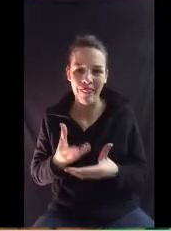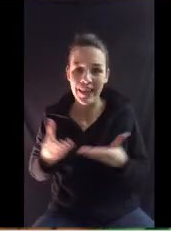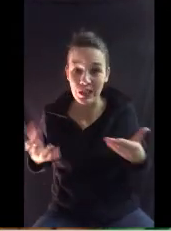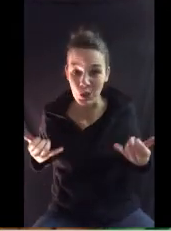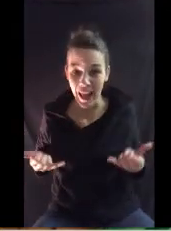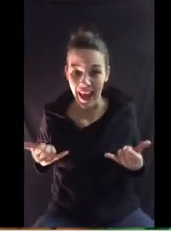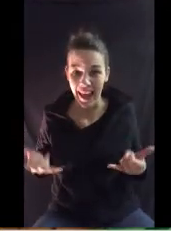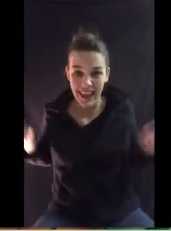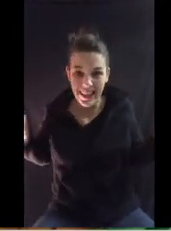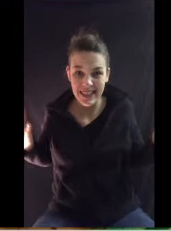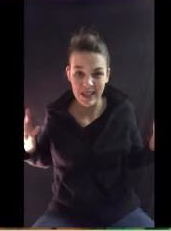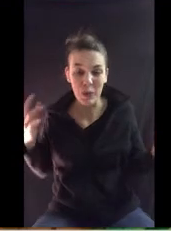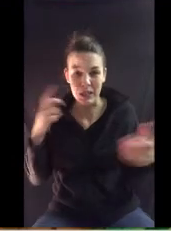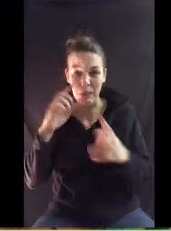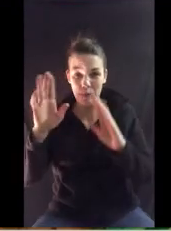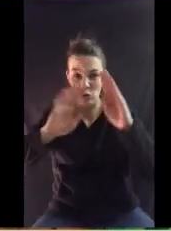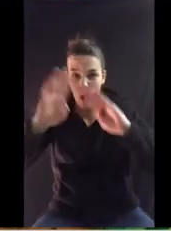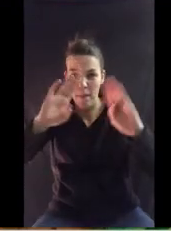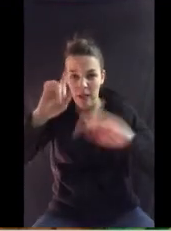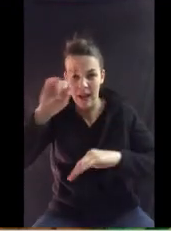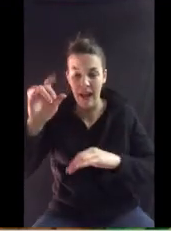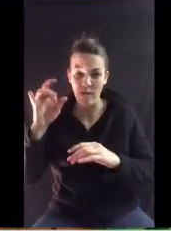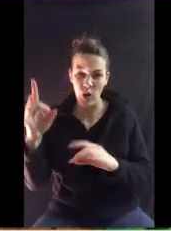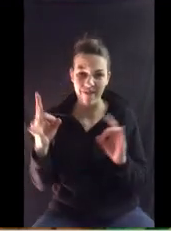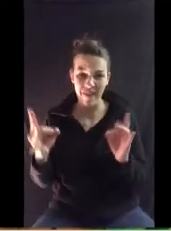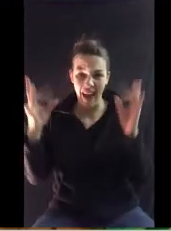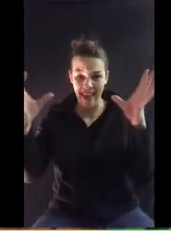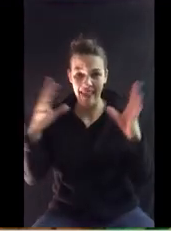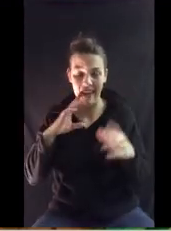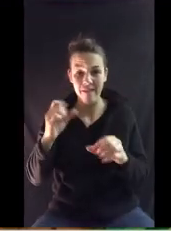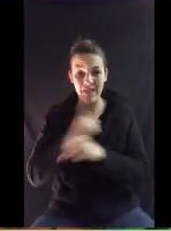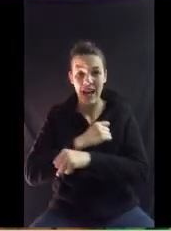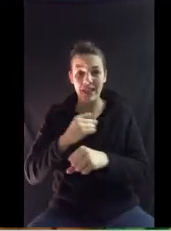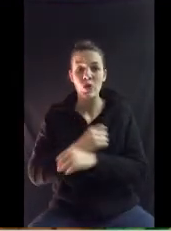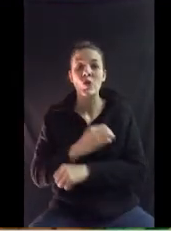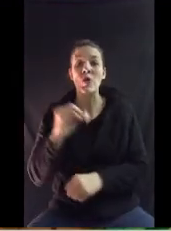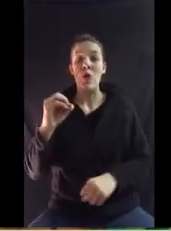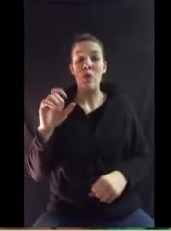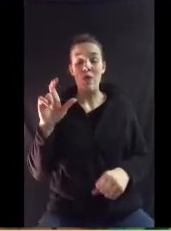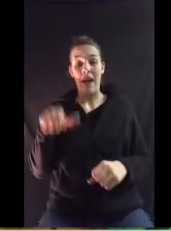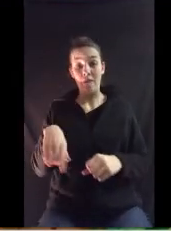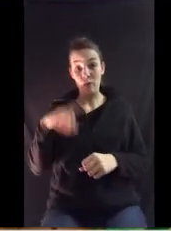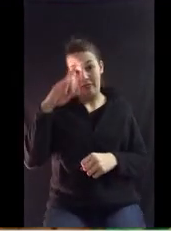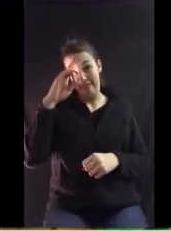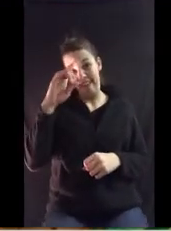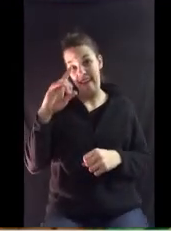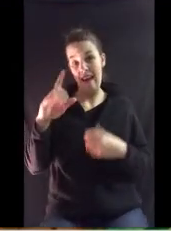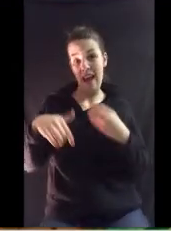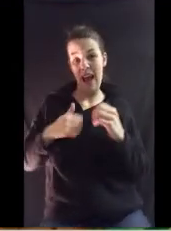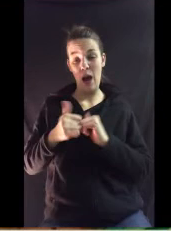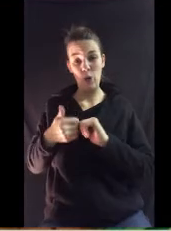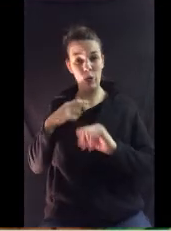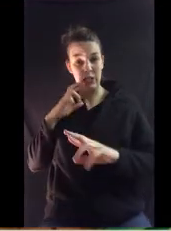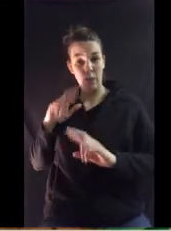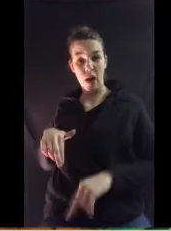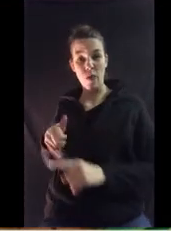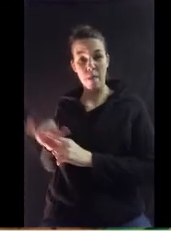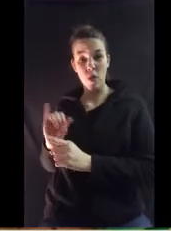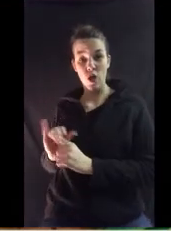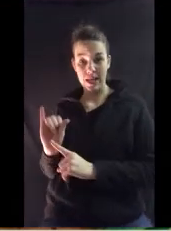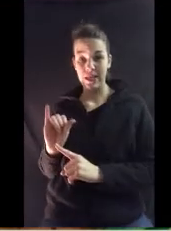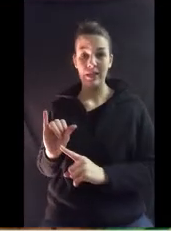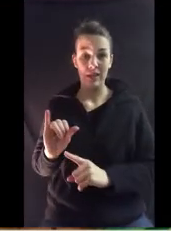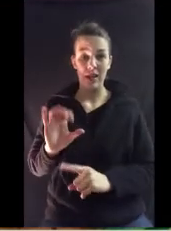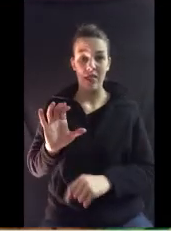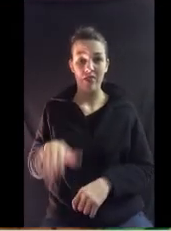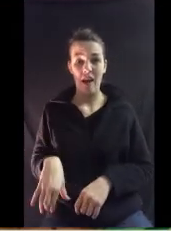that we should solve things in today's world, right? We can get in big trouble if we're violent and fight like that. So we have to think, how do we respond